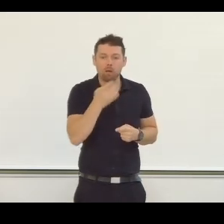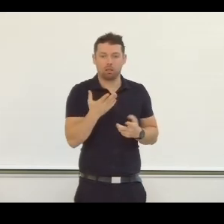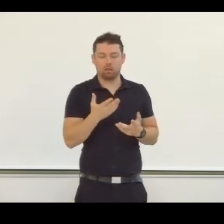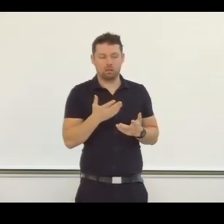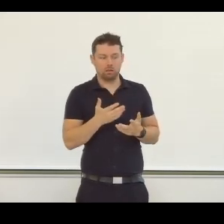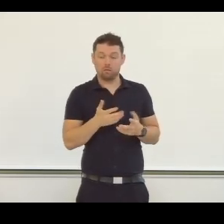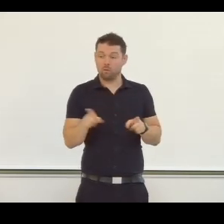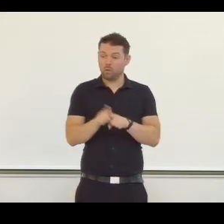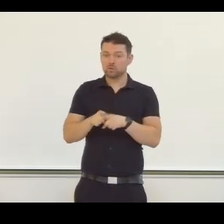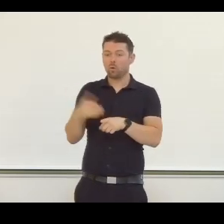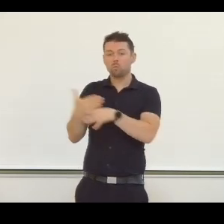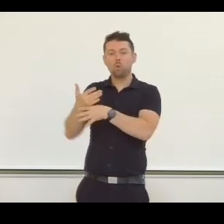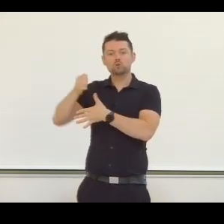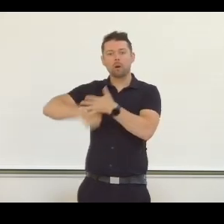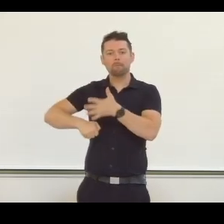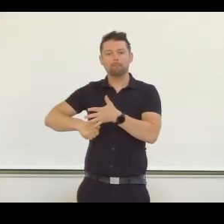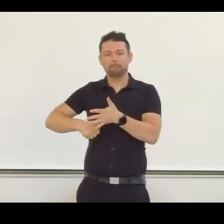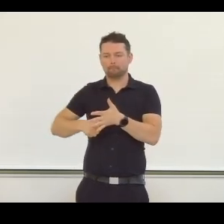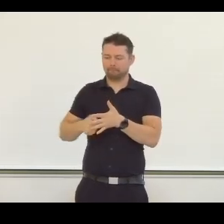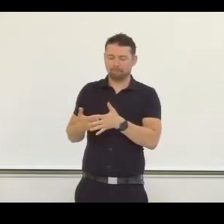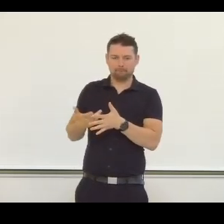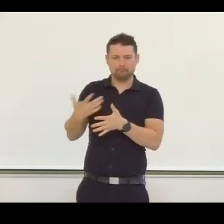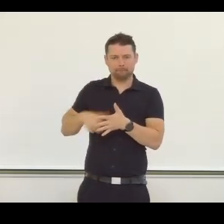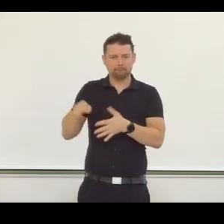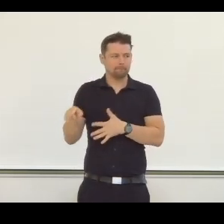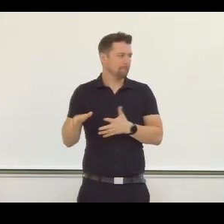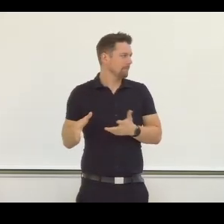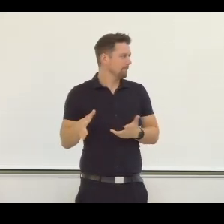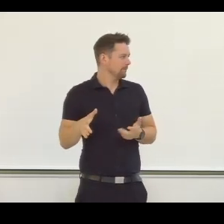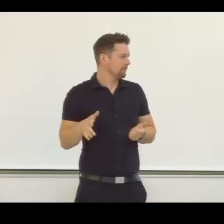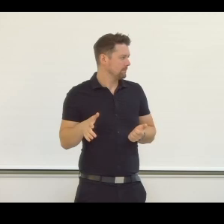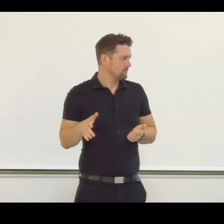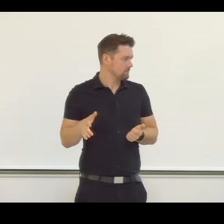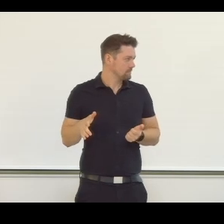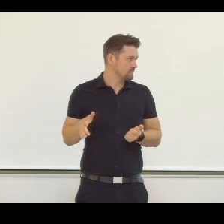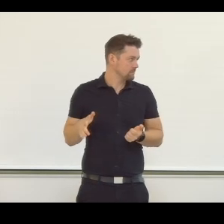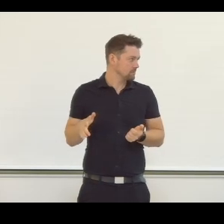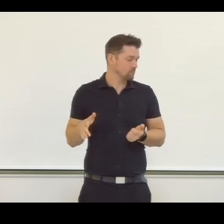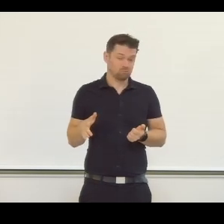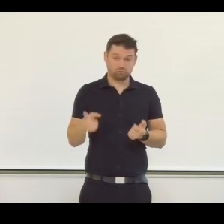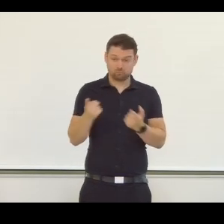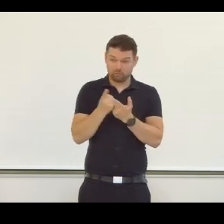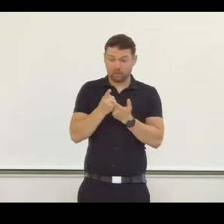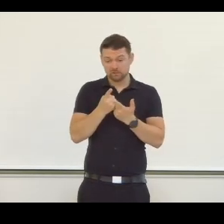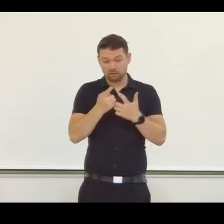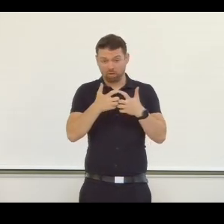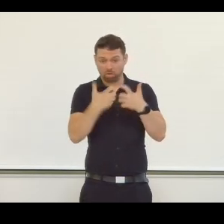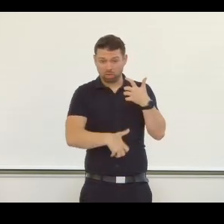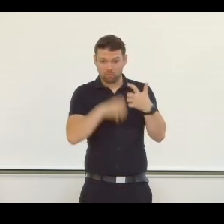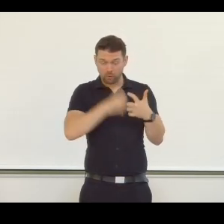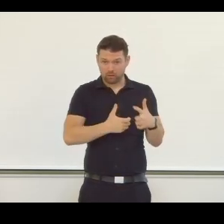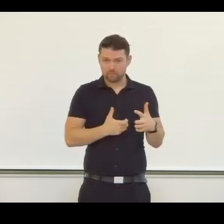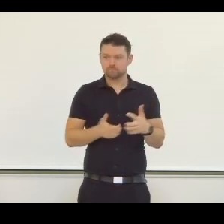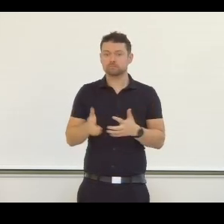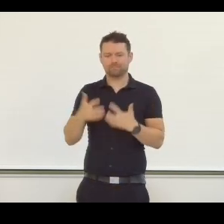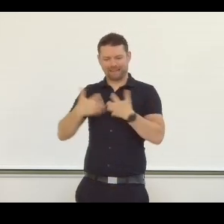for a workshop, because, I mean, most of you, if not all of you, have watched The Martian, so things will break. And things will need to be repaired. And for that, you need